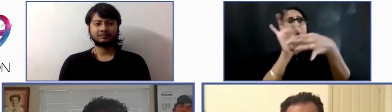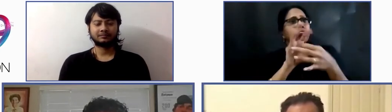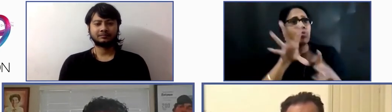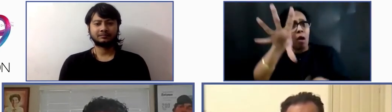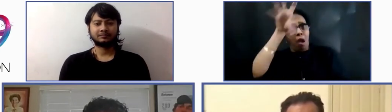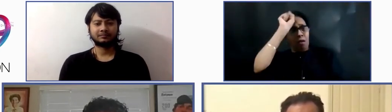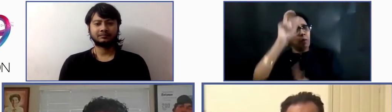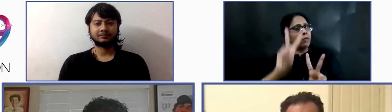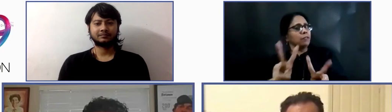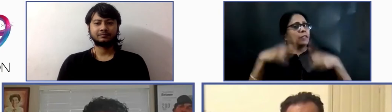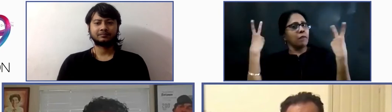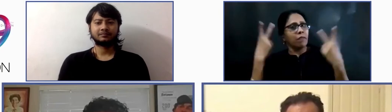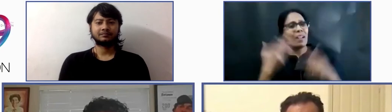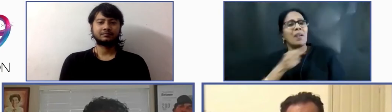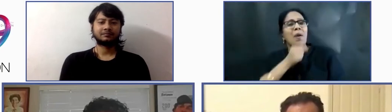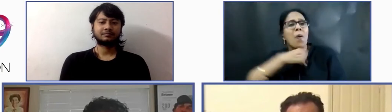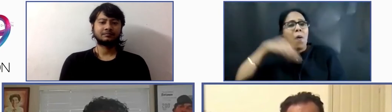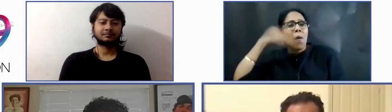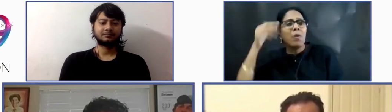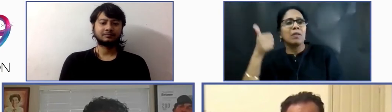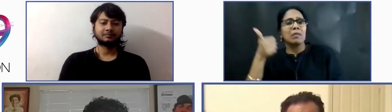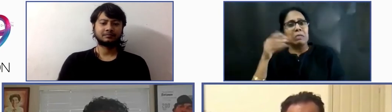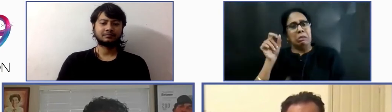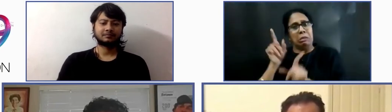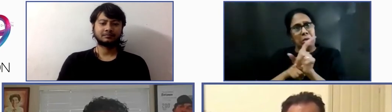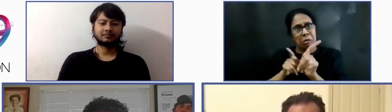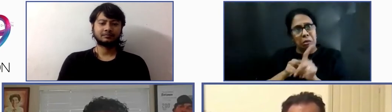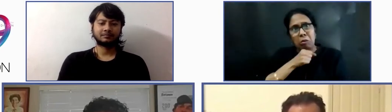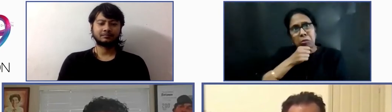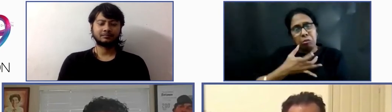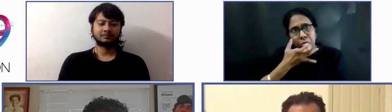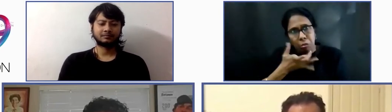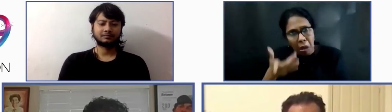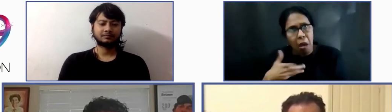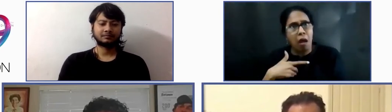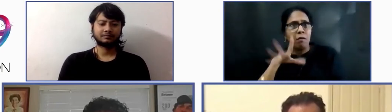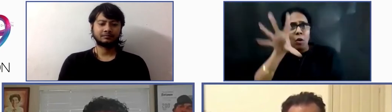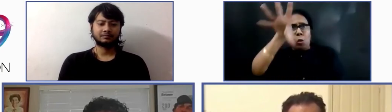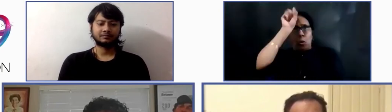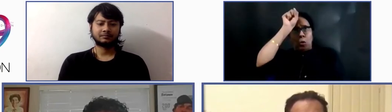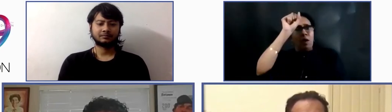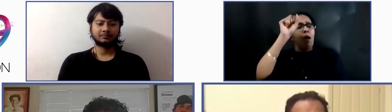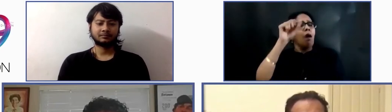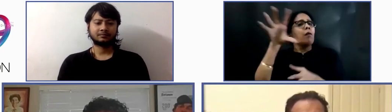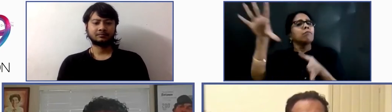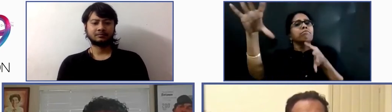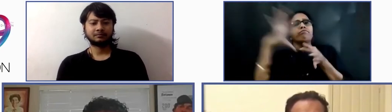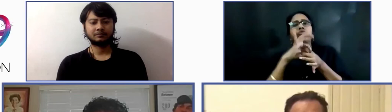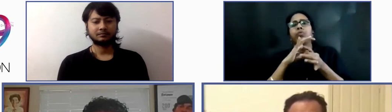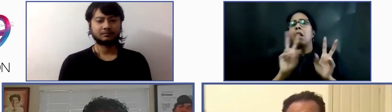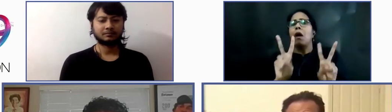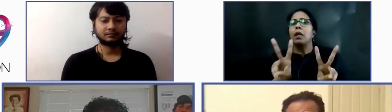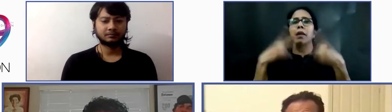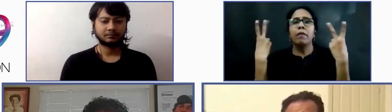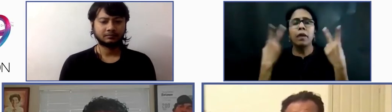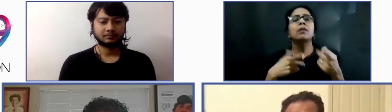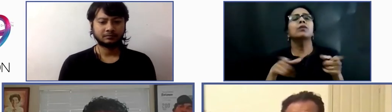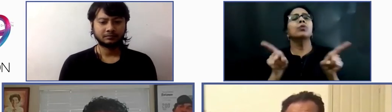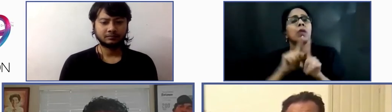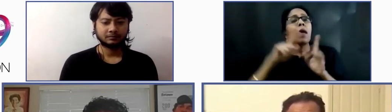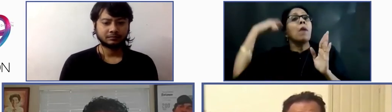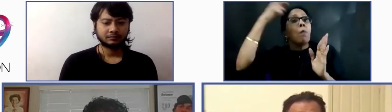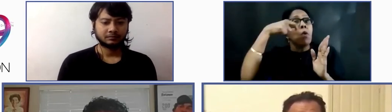same film and I understand it differently. So it's a different story. That's what movies can do. And that's why they can change